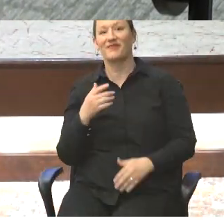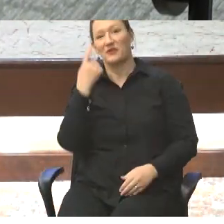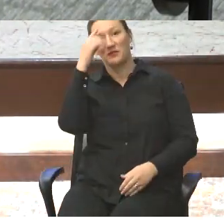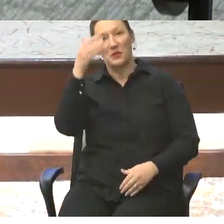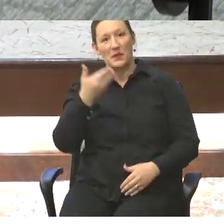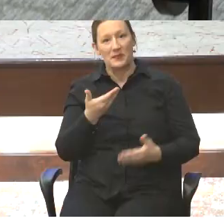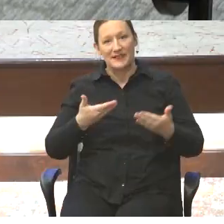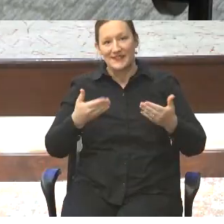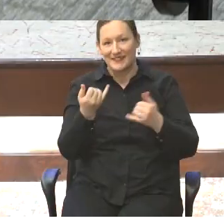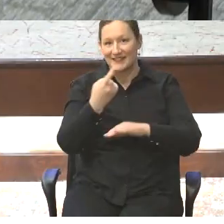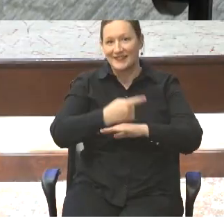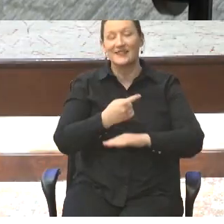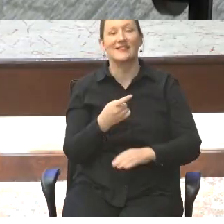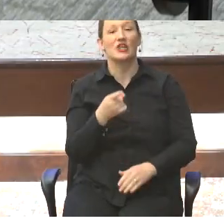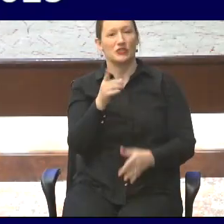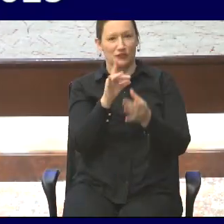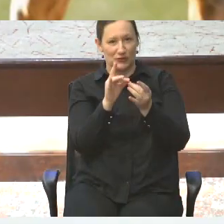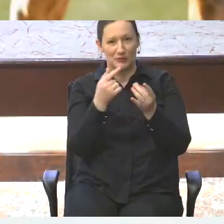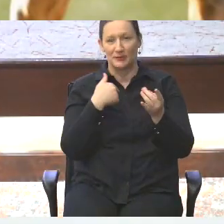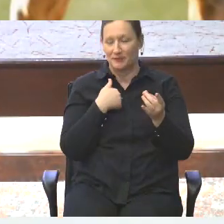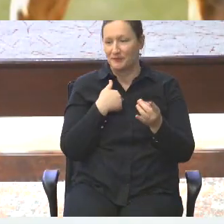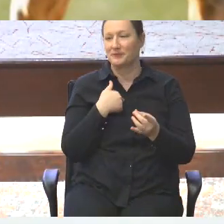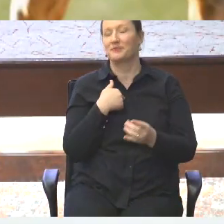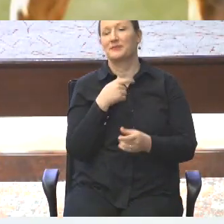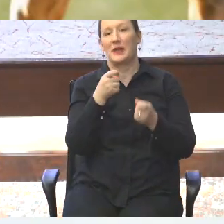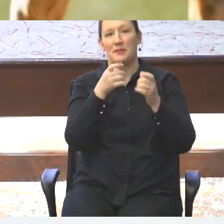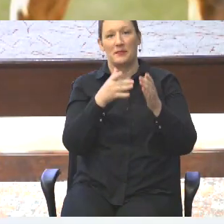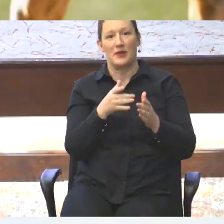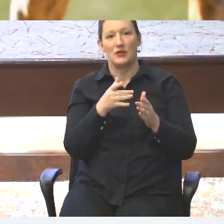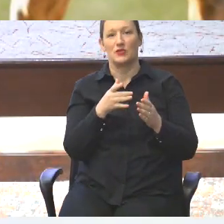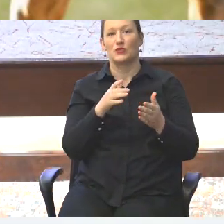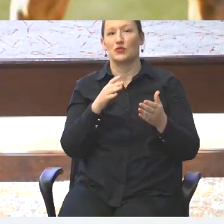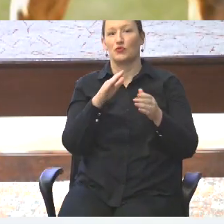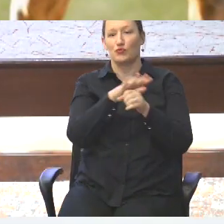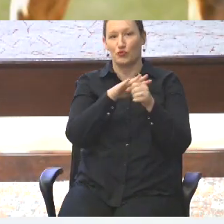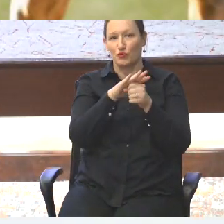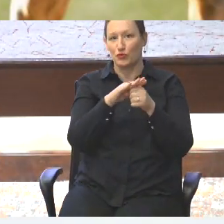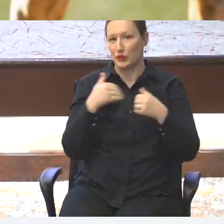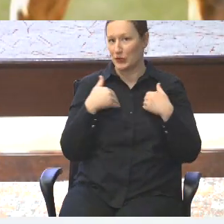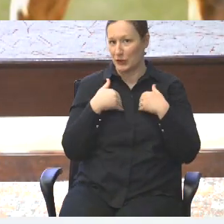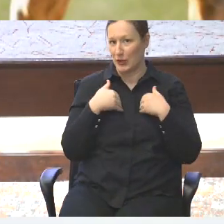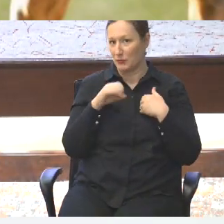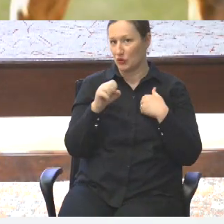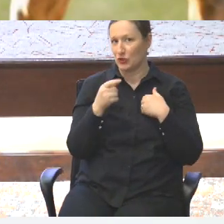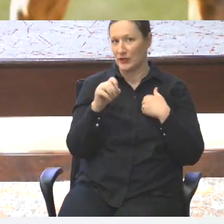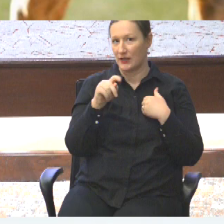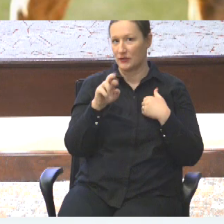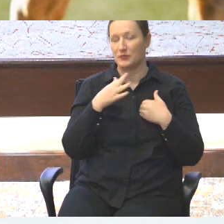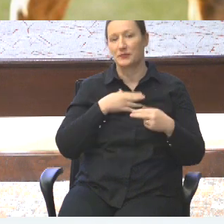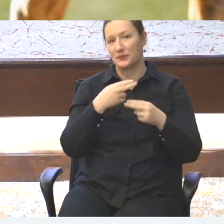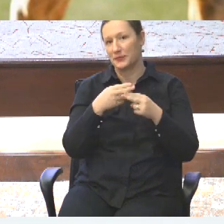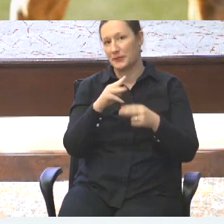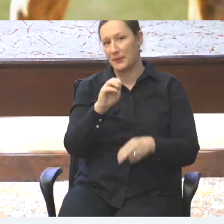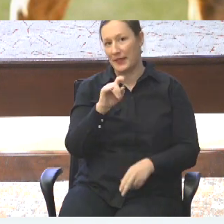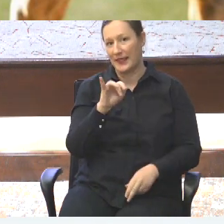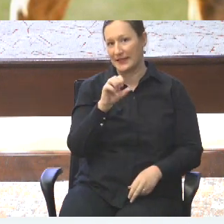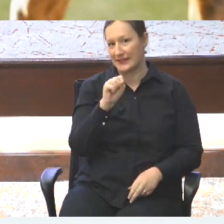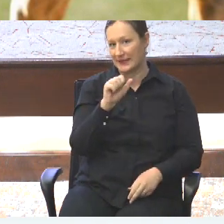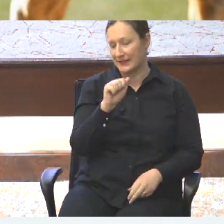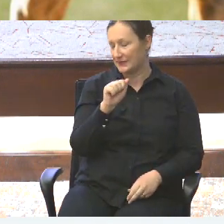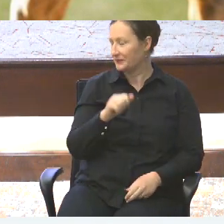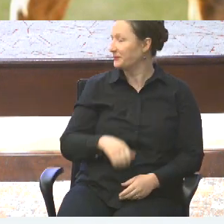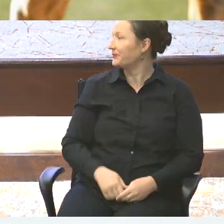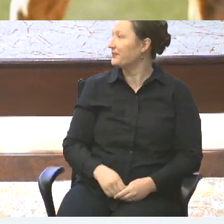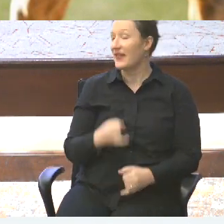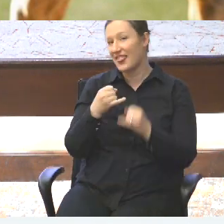Circle Regional Animal Center. Today we're going to be talking about, we're going to take a look at operations over the last year, as